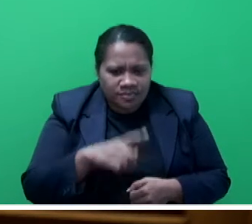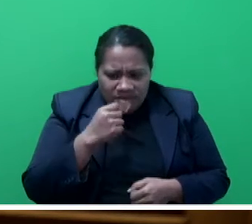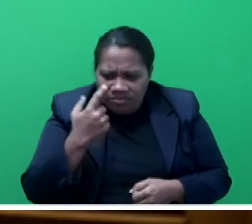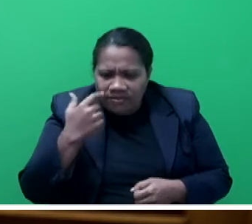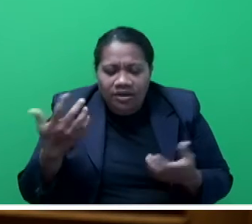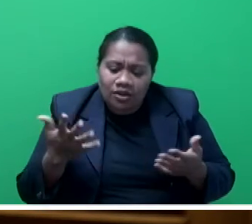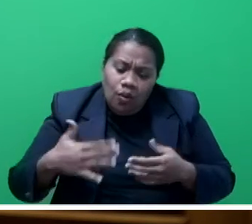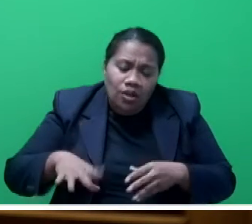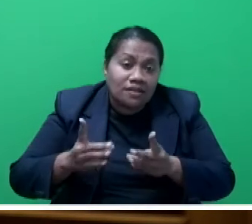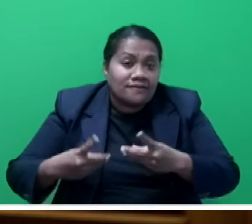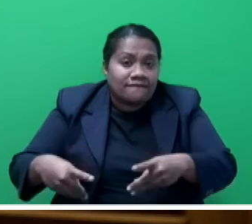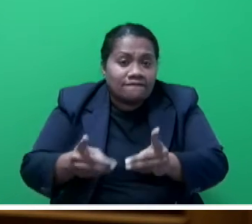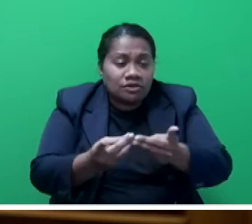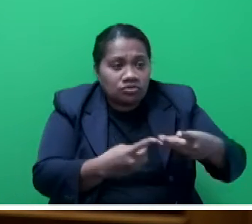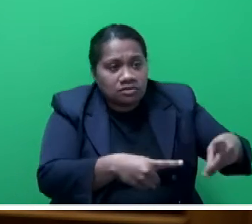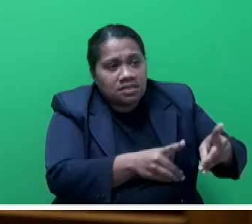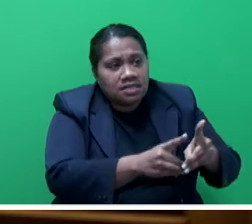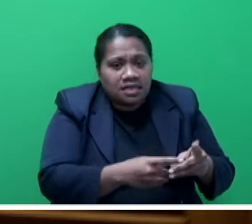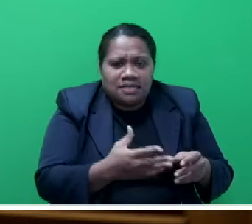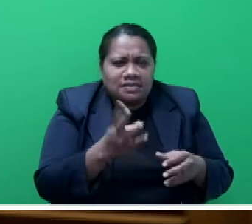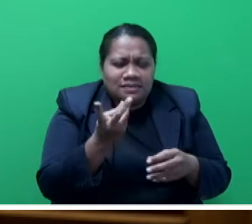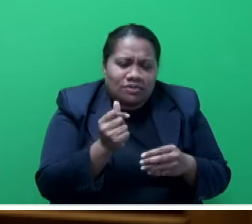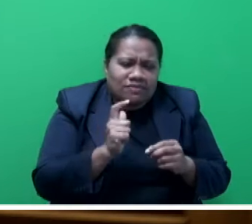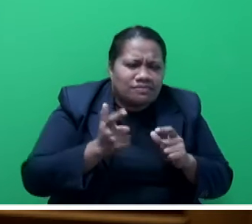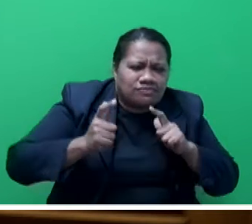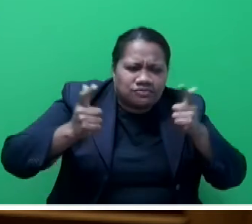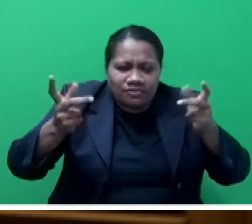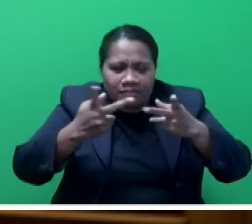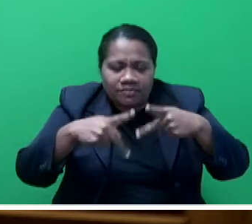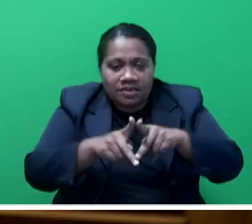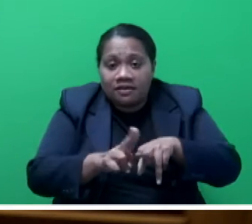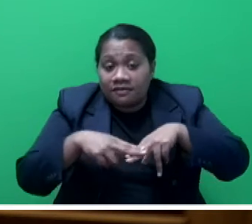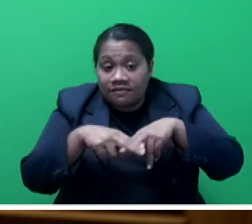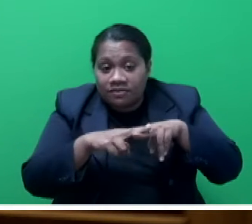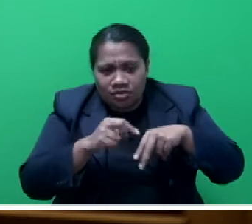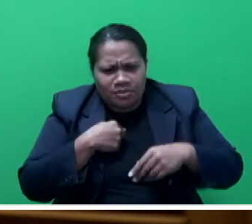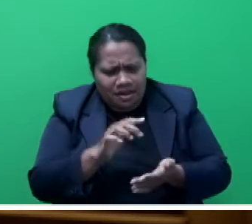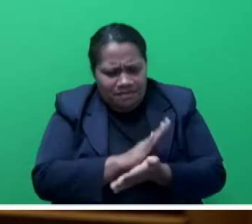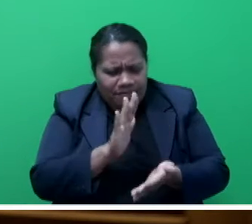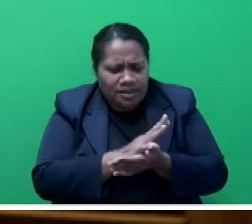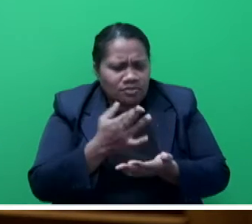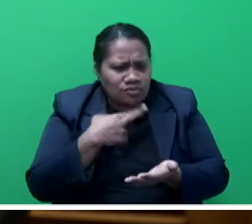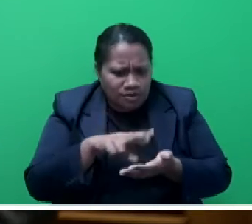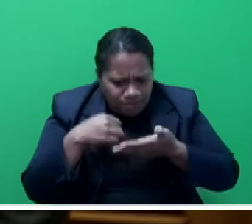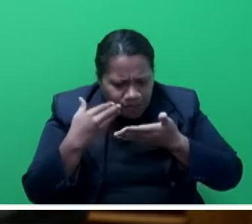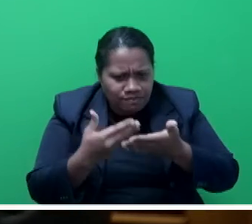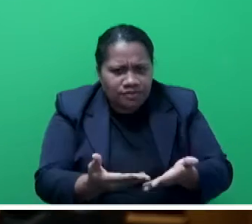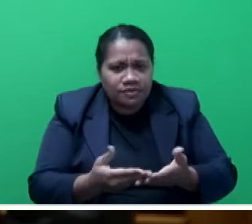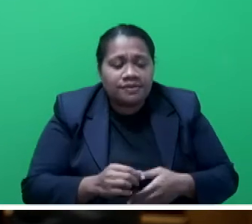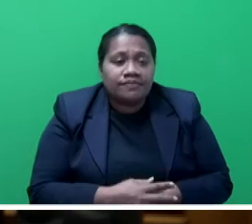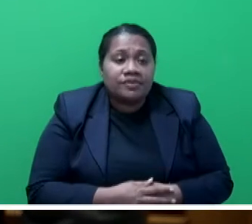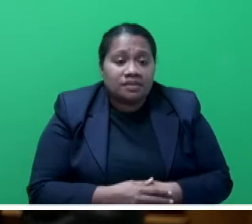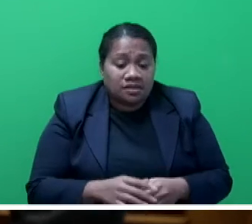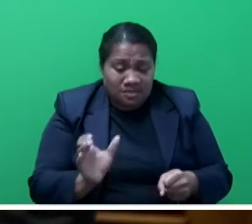divisions, even at some of the most remote places in Fiji, sir. I'm happy to report, sir, that the cooperative